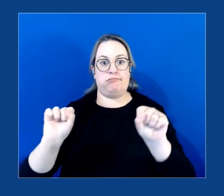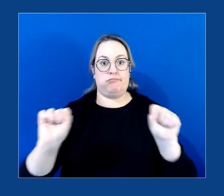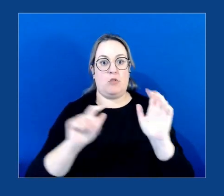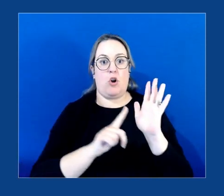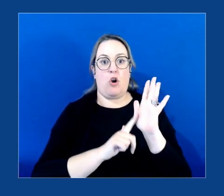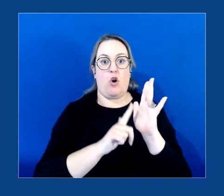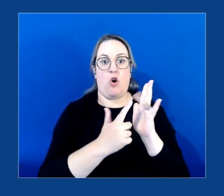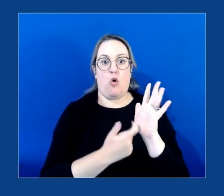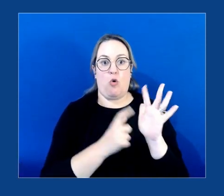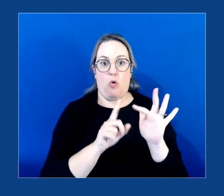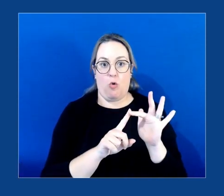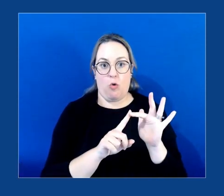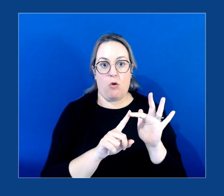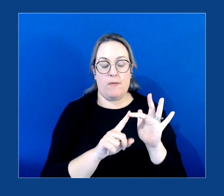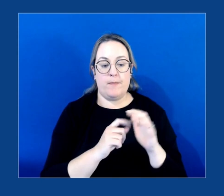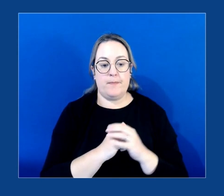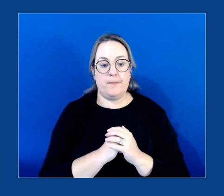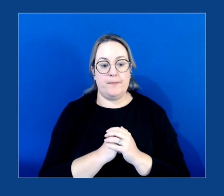If we lose Ngurawulu,